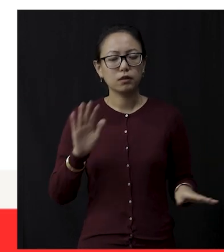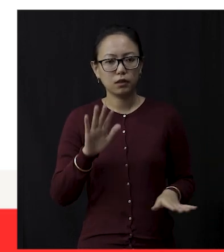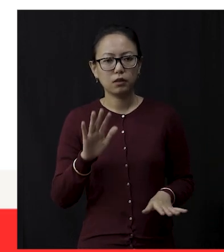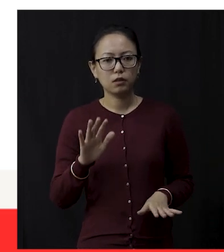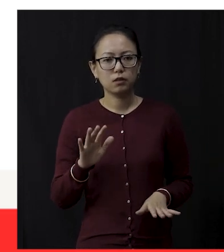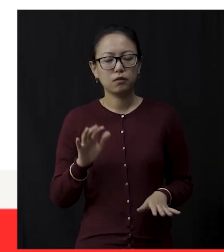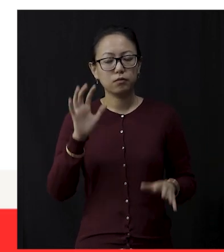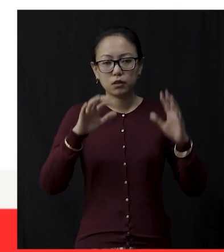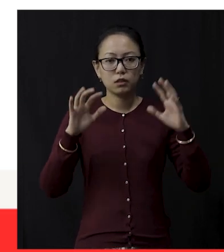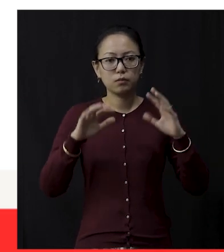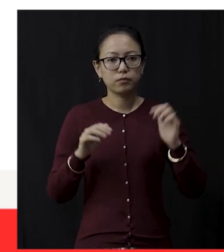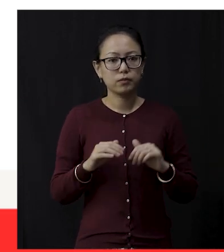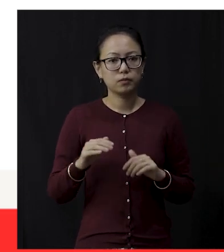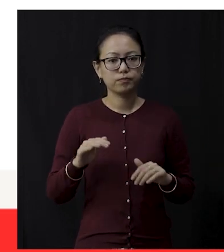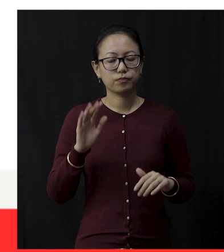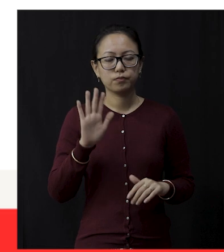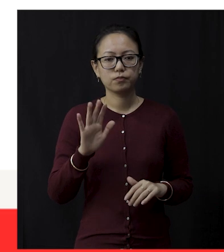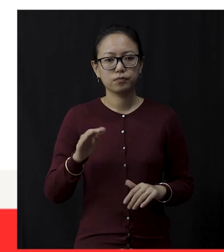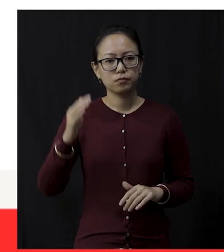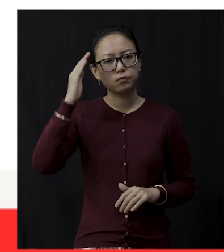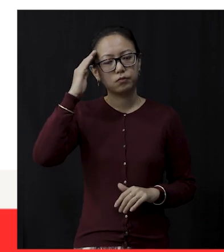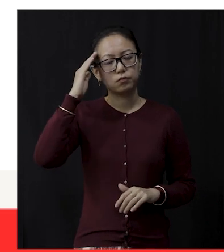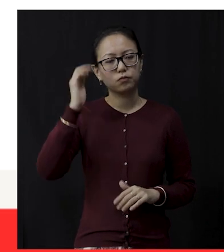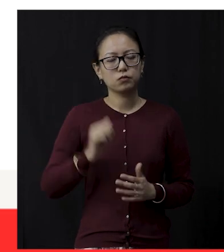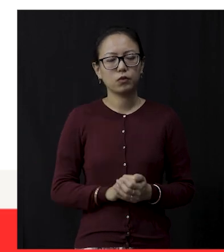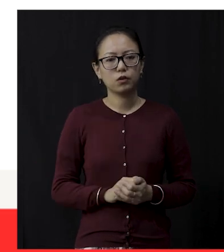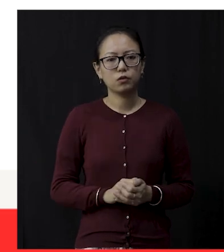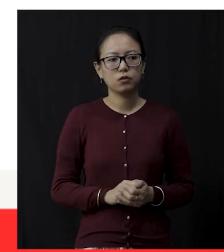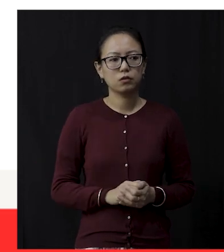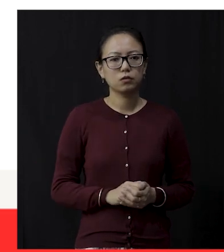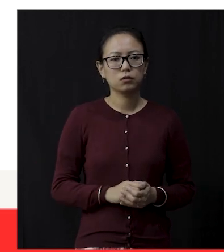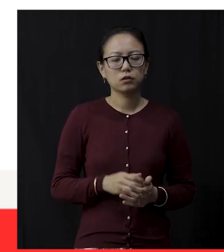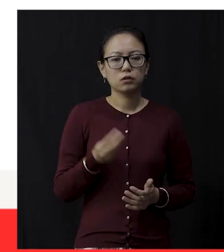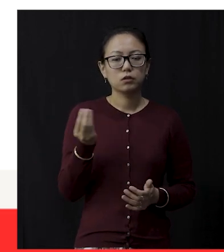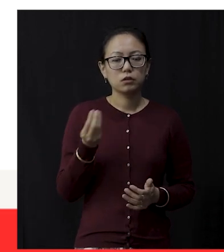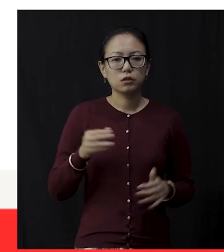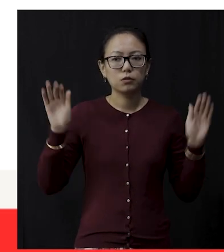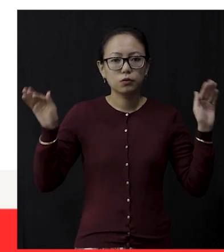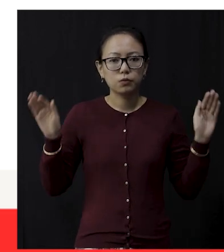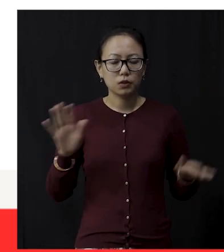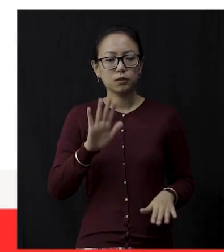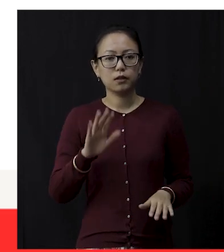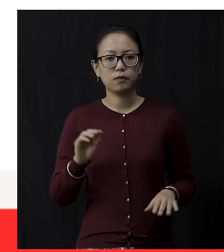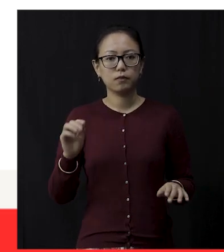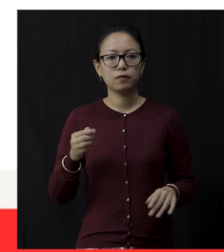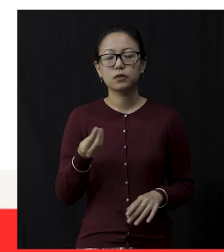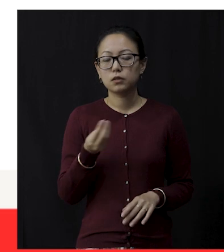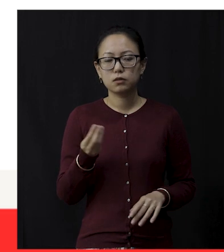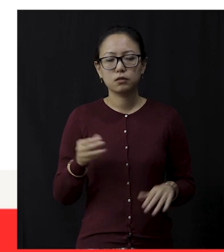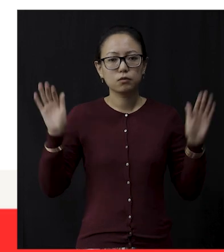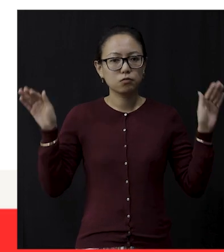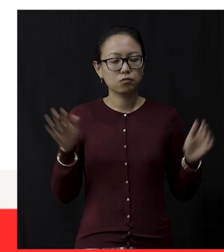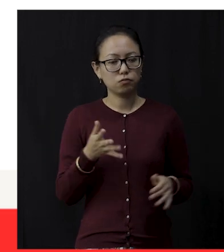uh, 4 legs. Some animals they have more than 4 legs. There are animals without legs. Some